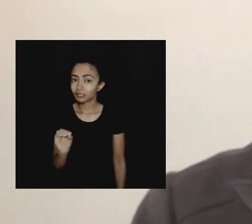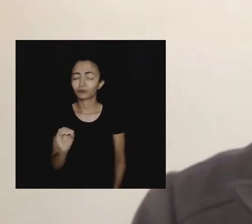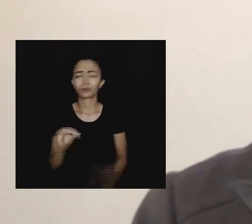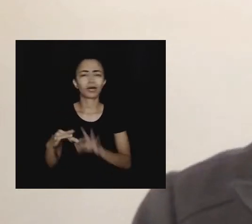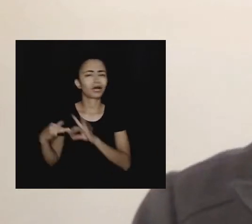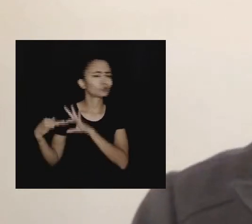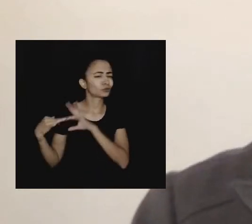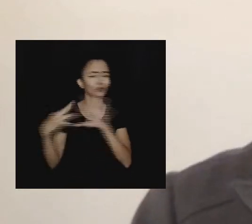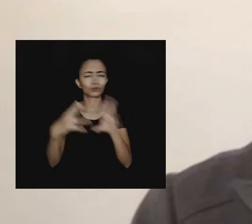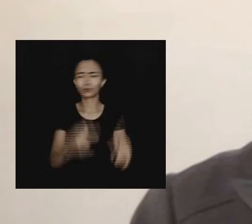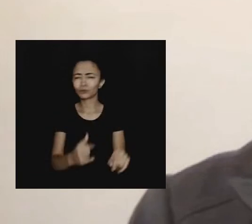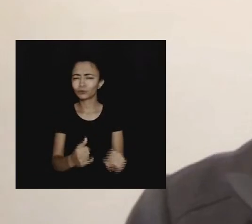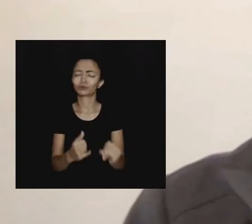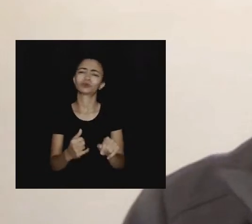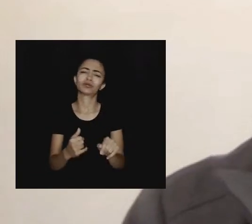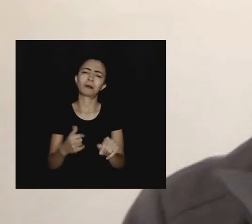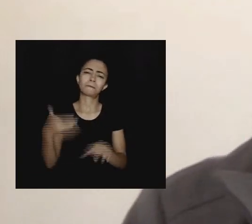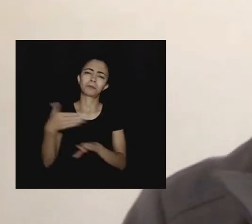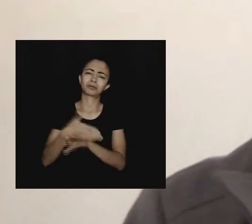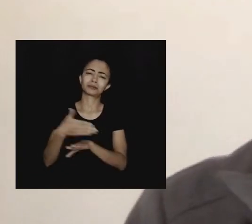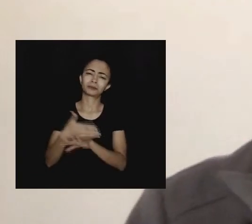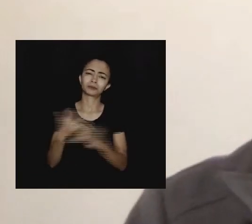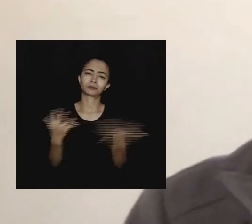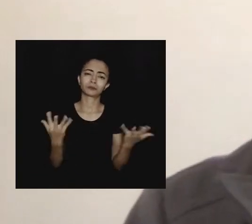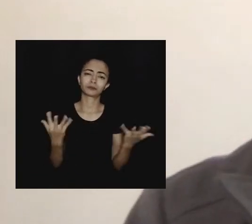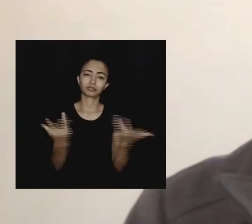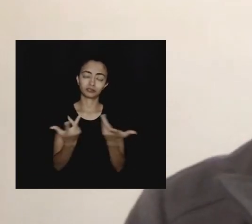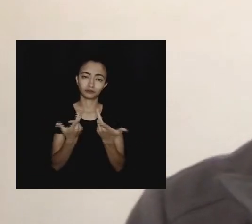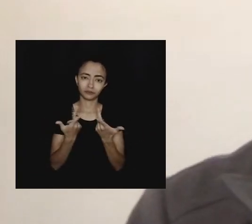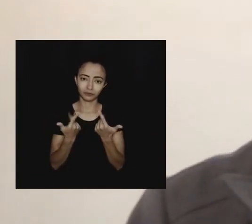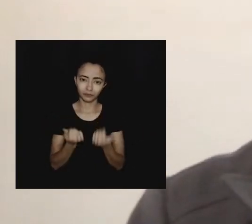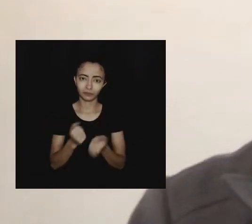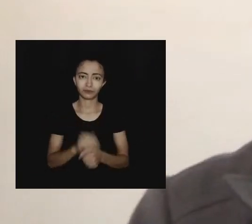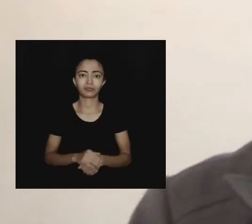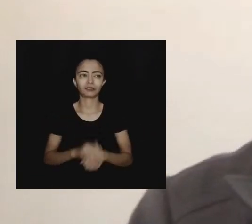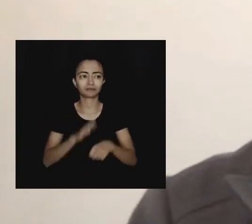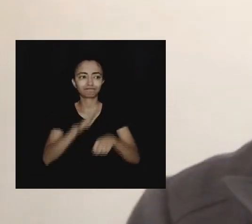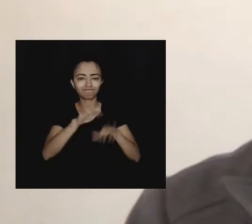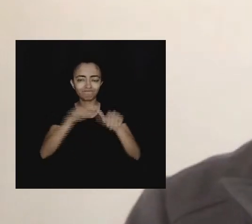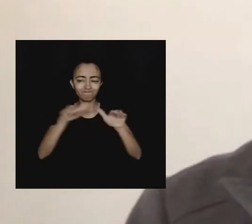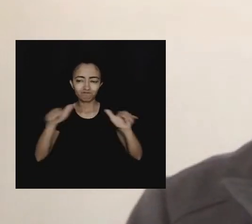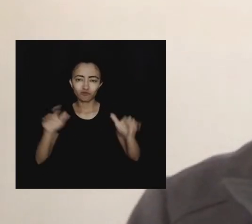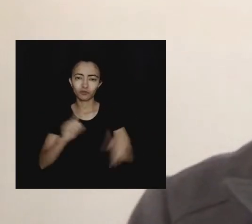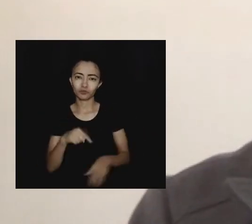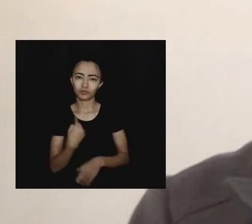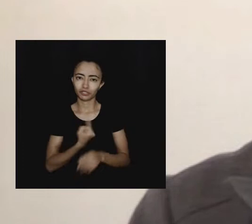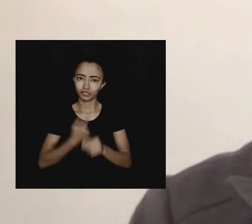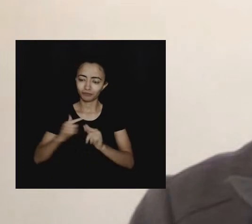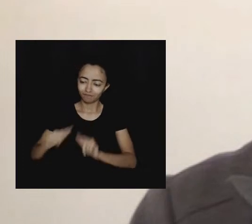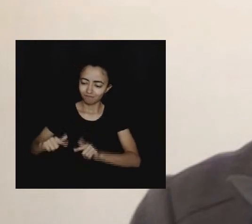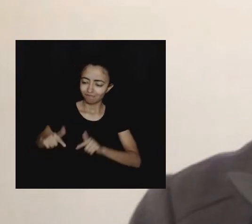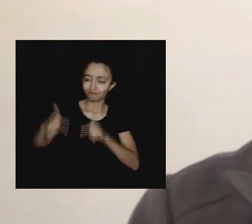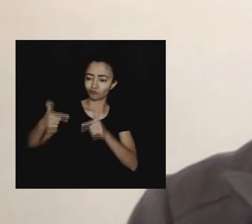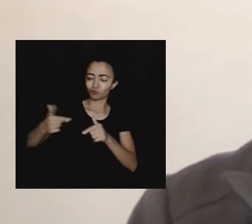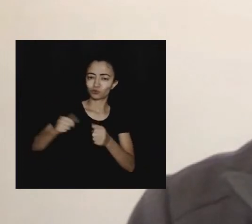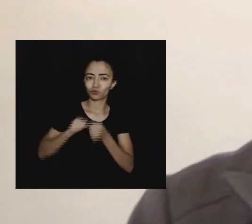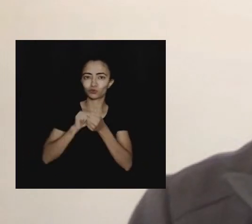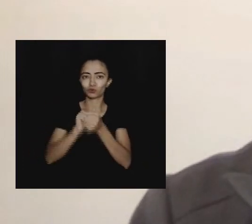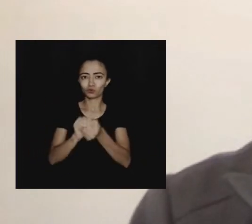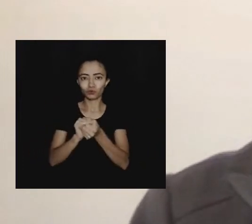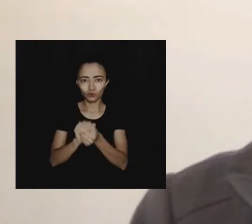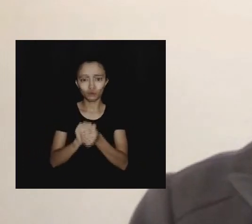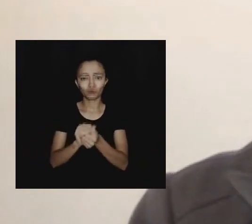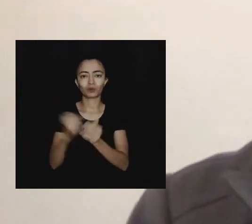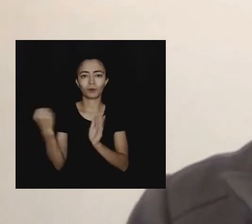Viana. Everybody's participation was absolutely excellent, and this will be registered